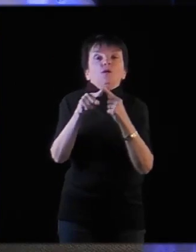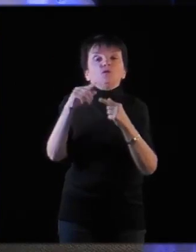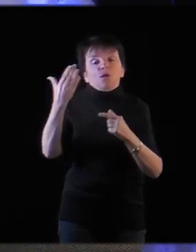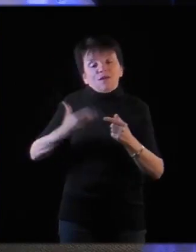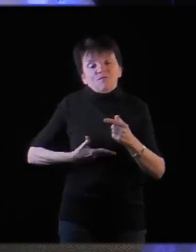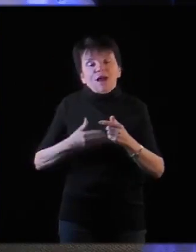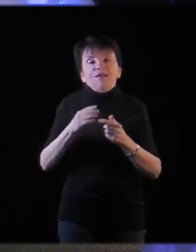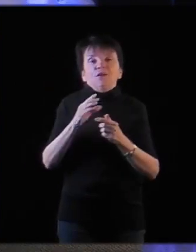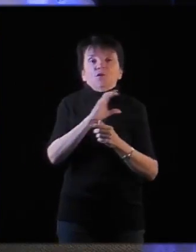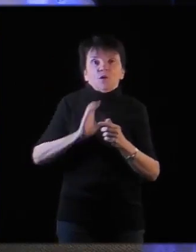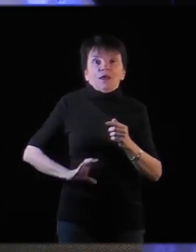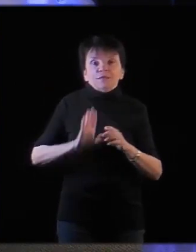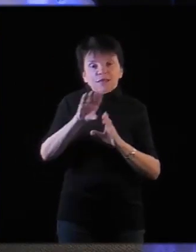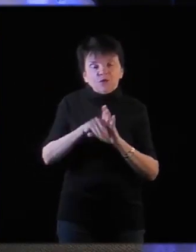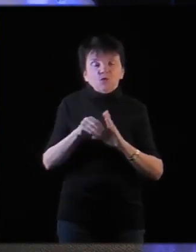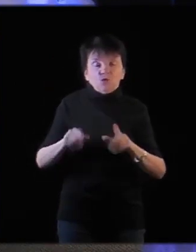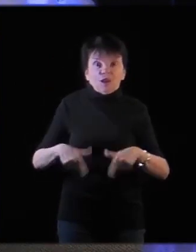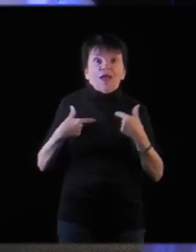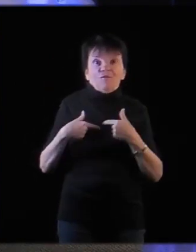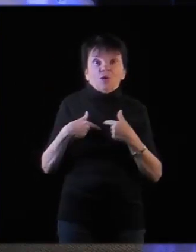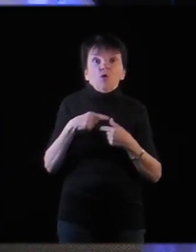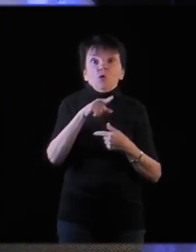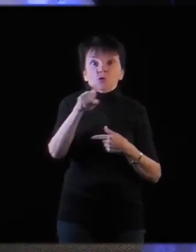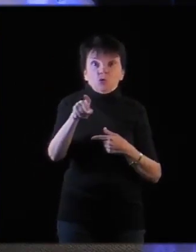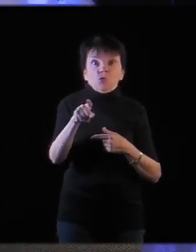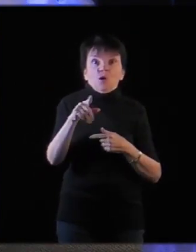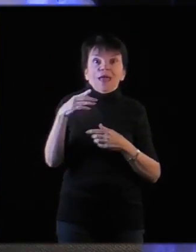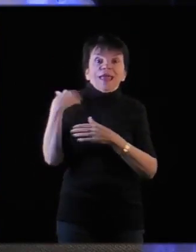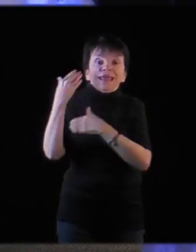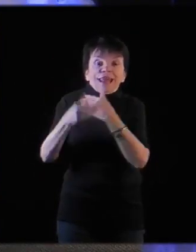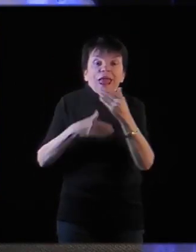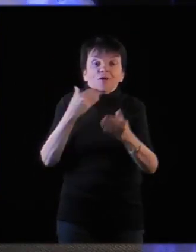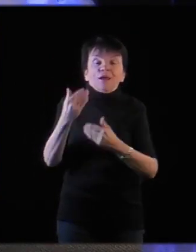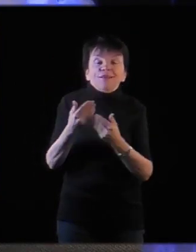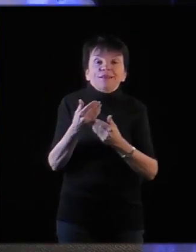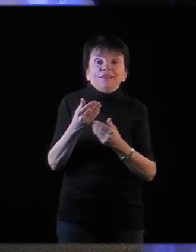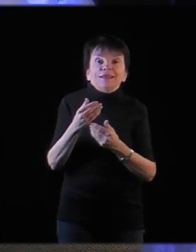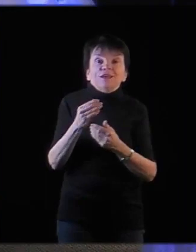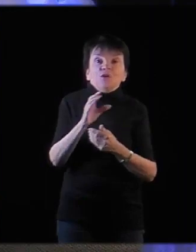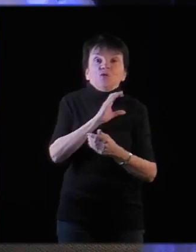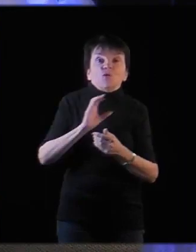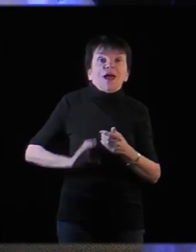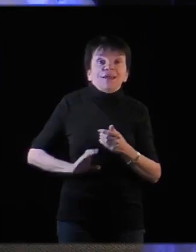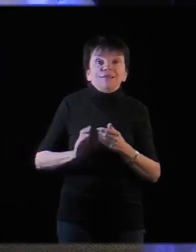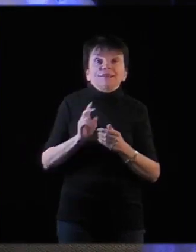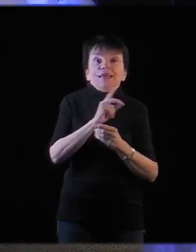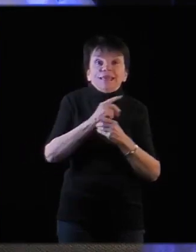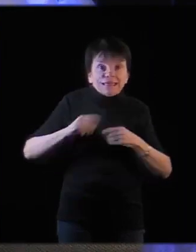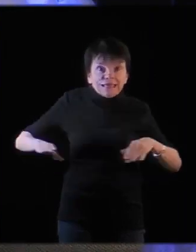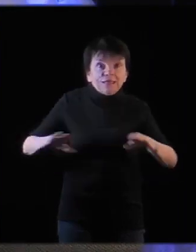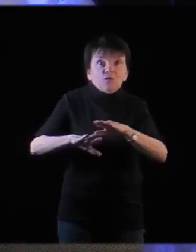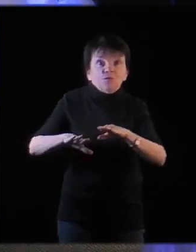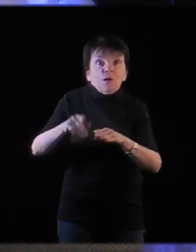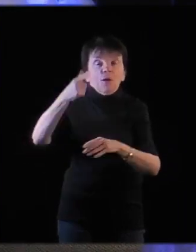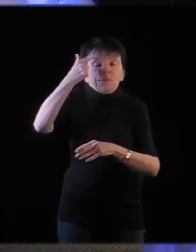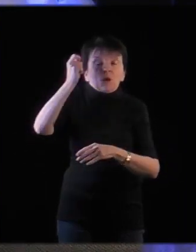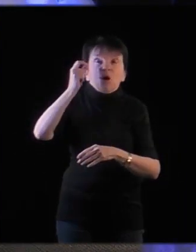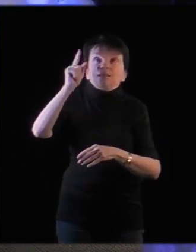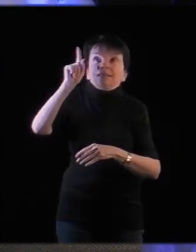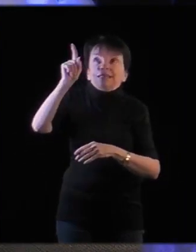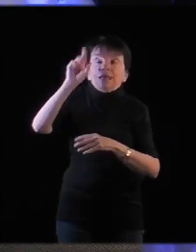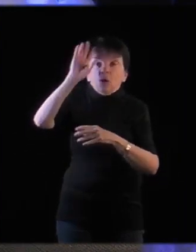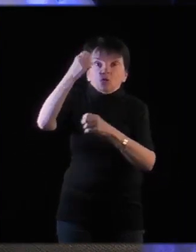and you end up winning. You end up inheriting the kingdom because he has created it for